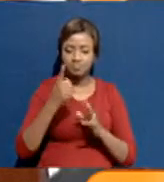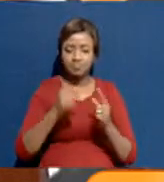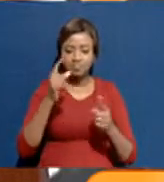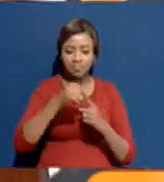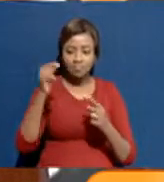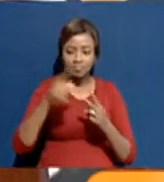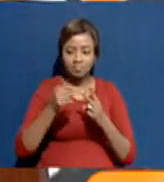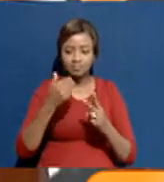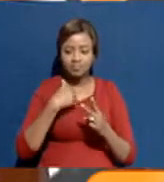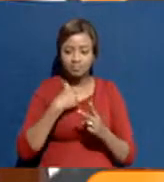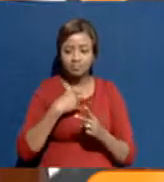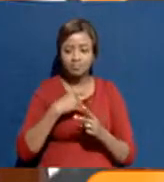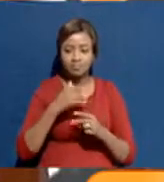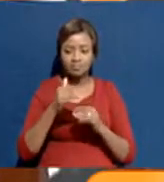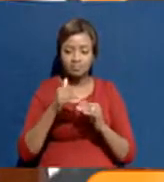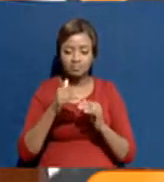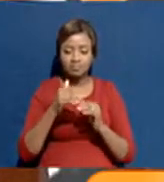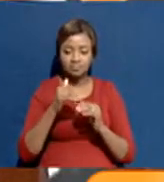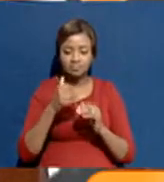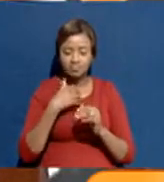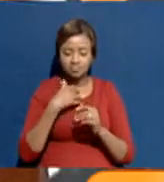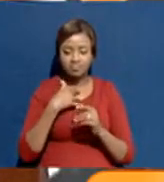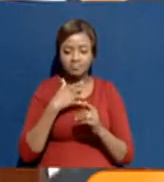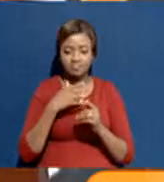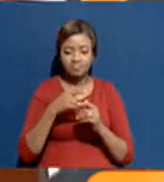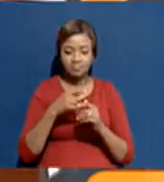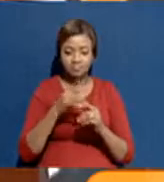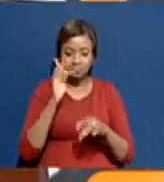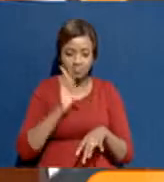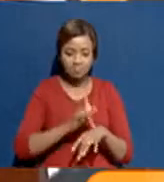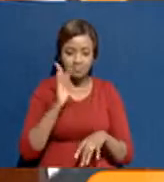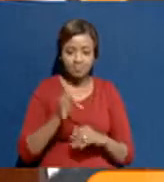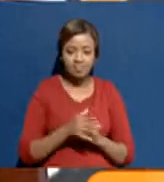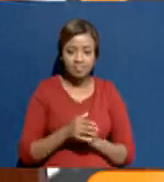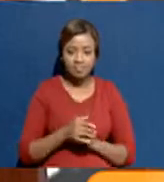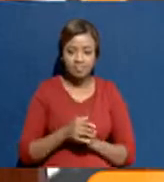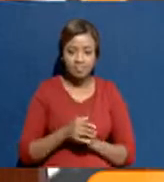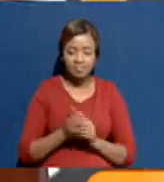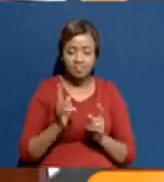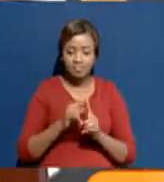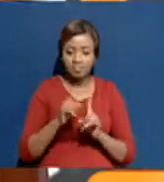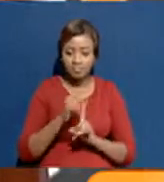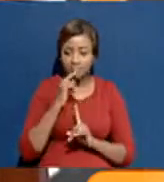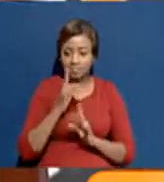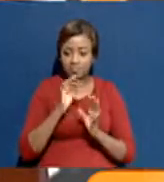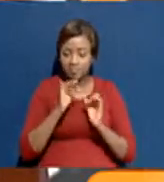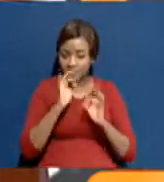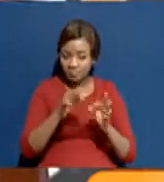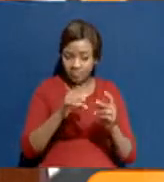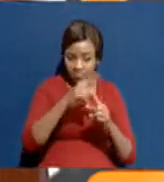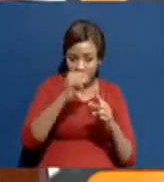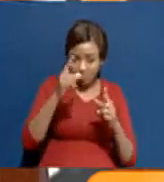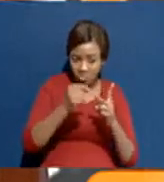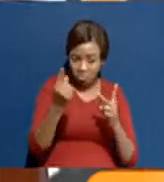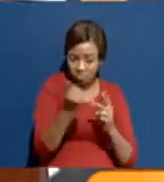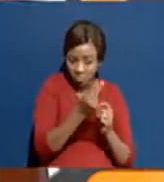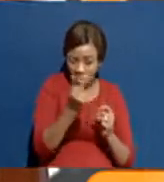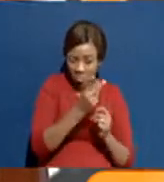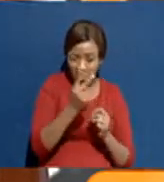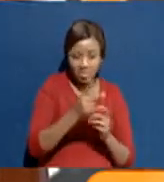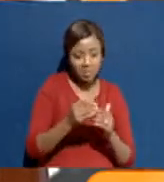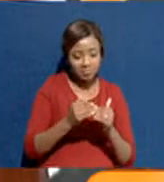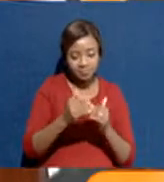choices have consequences. I think in a way he meant, of course, if you elect these two, we are going to deal